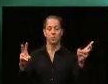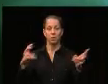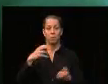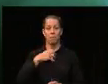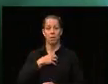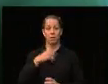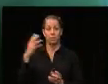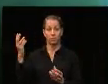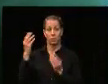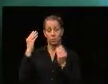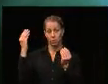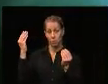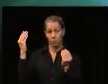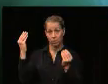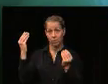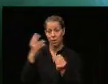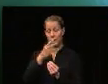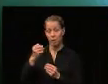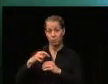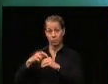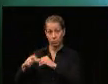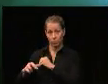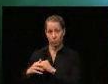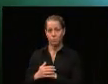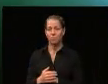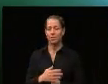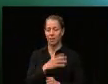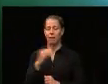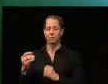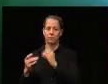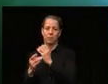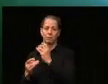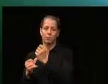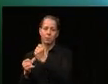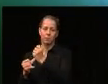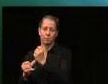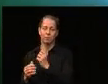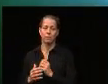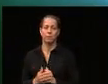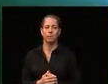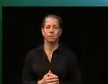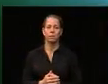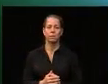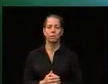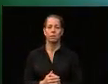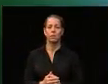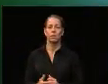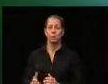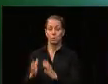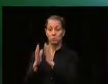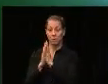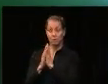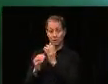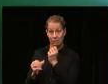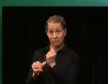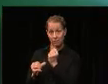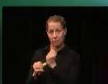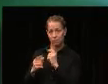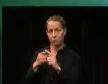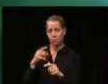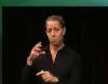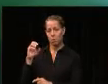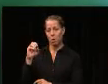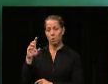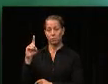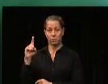Complaints, Information and Referral, and Technical Assistance. To request assistance from the Office